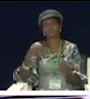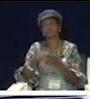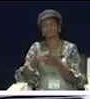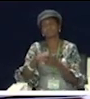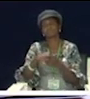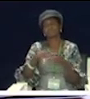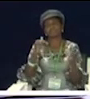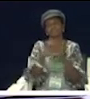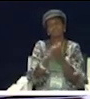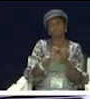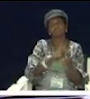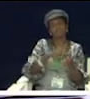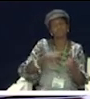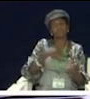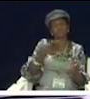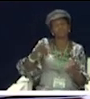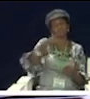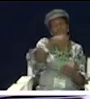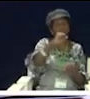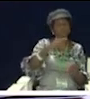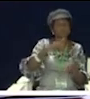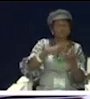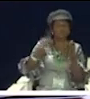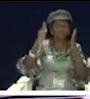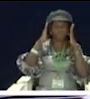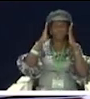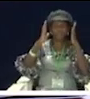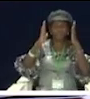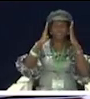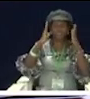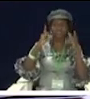that I feel you should pay attention to.